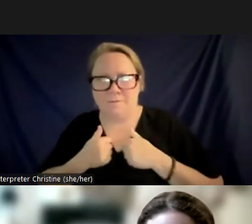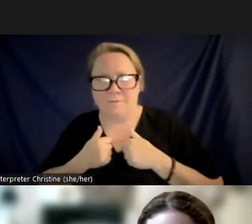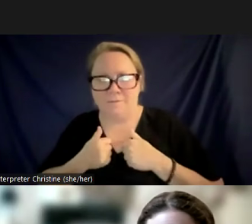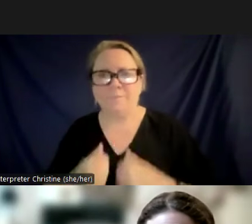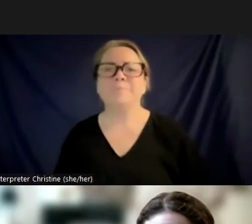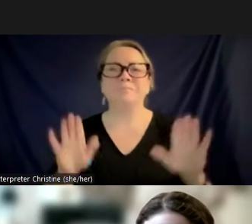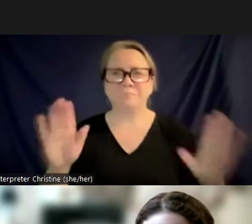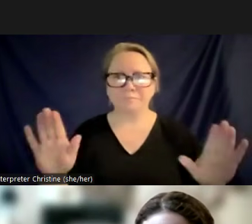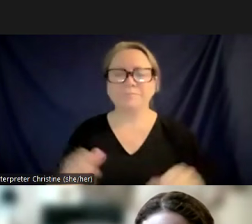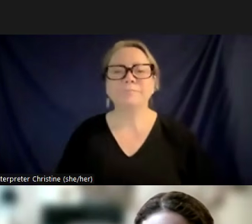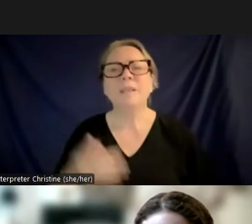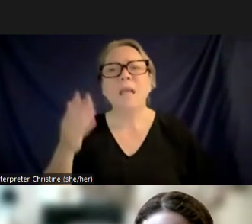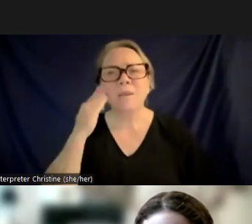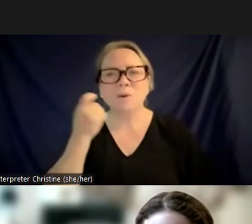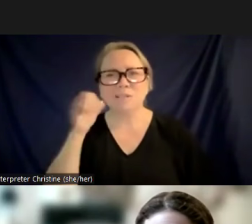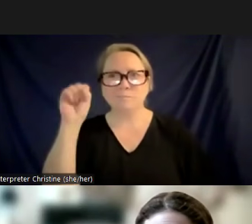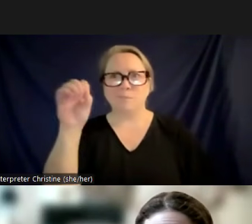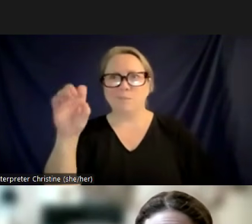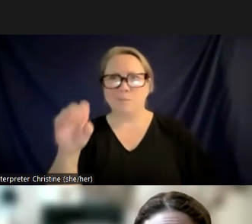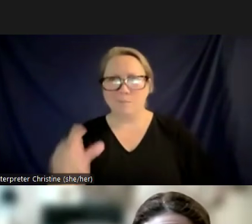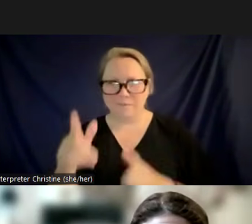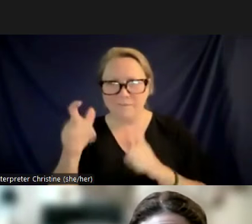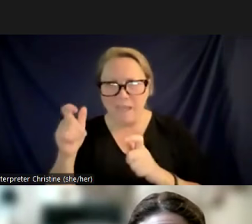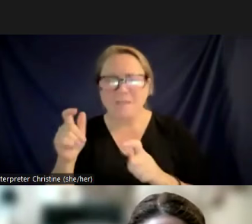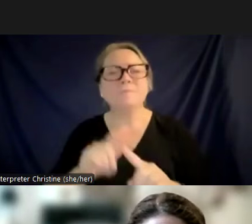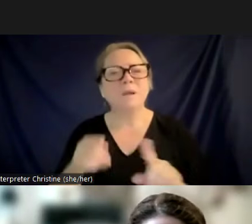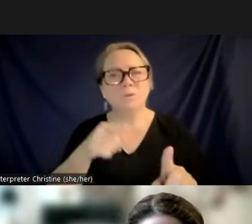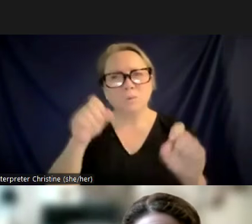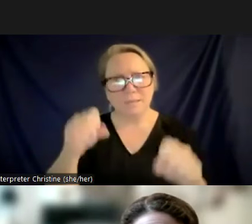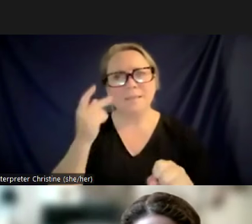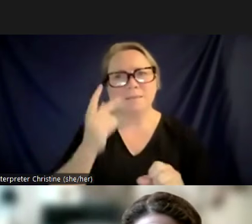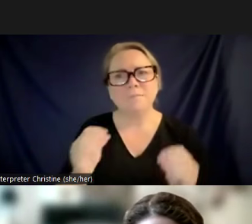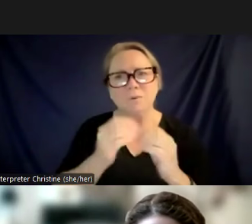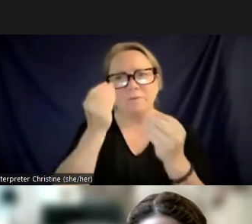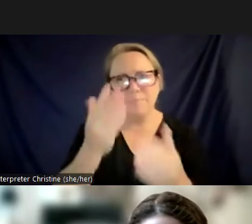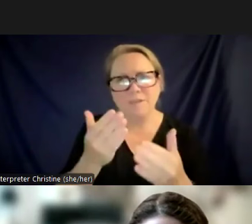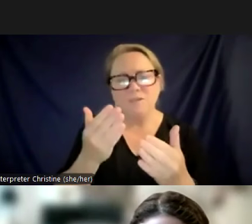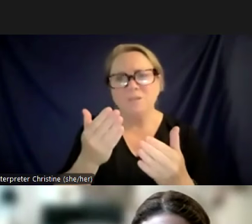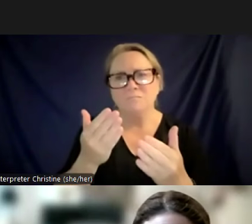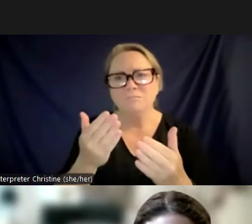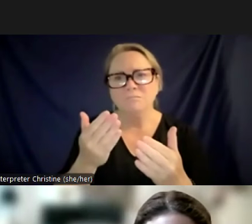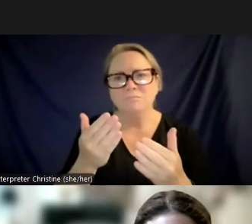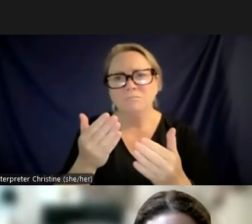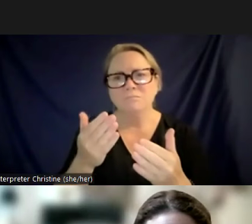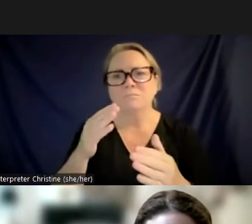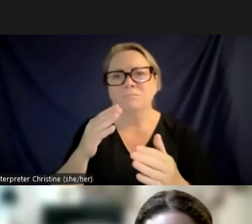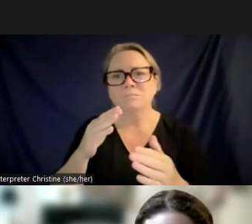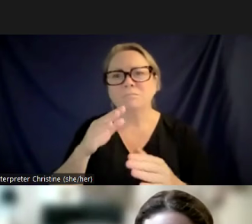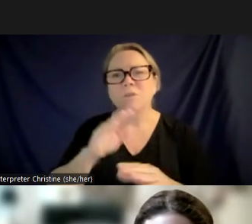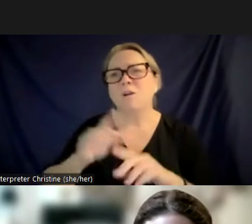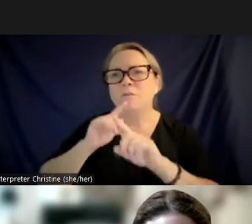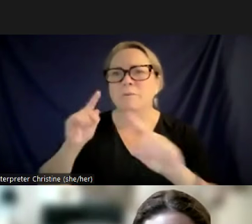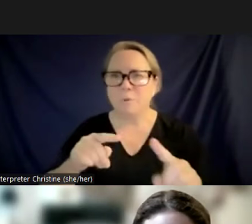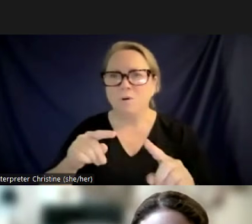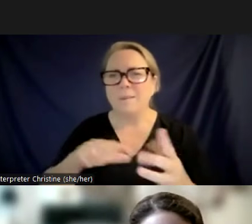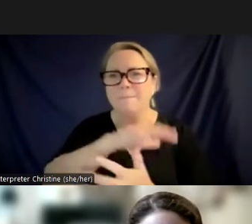went through these methods really quickly, but more information on our methods will be available in our mixed methods report that